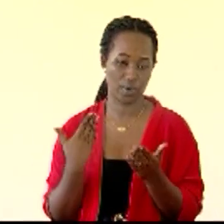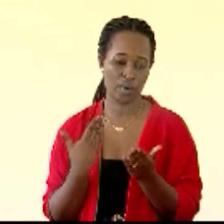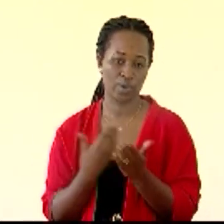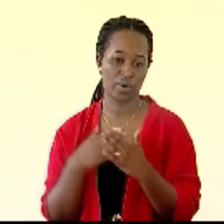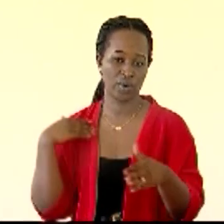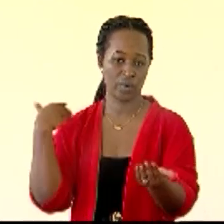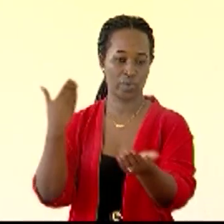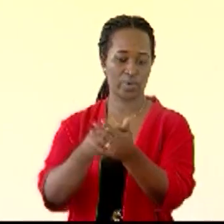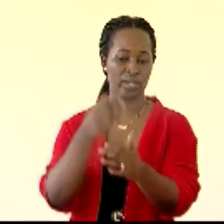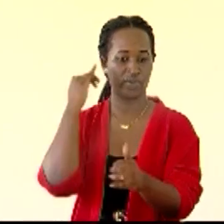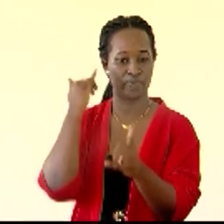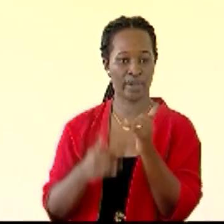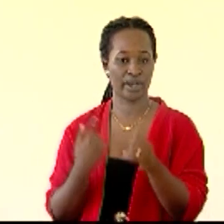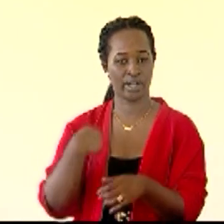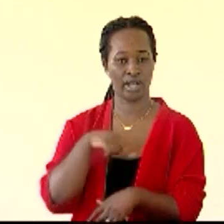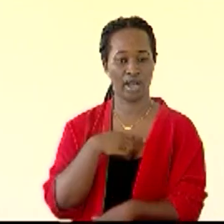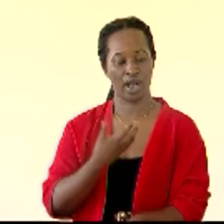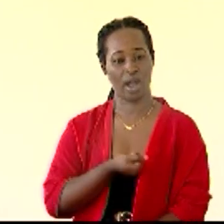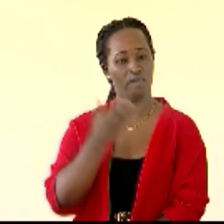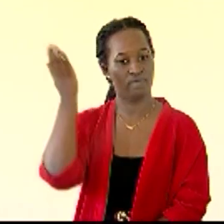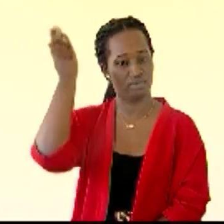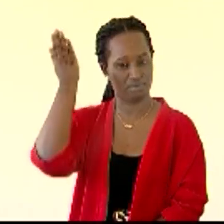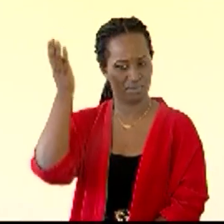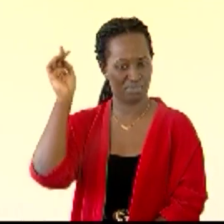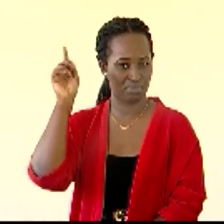until we finally have this.